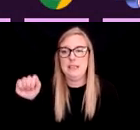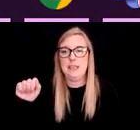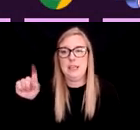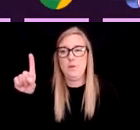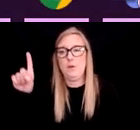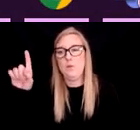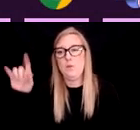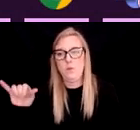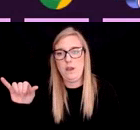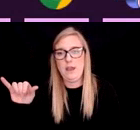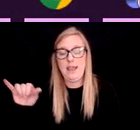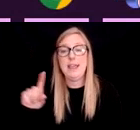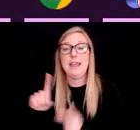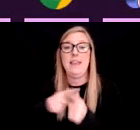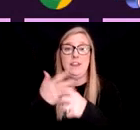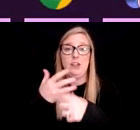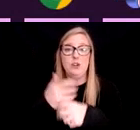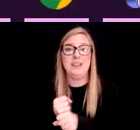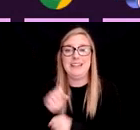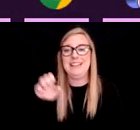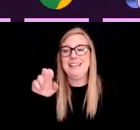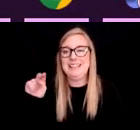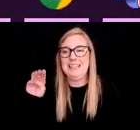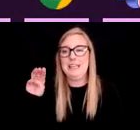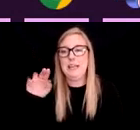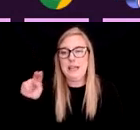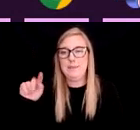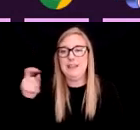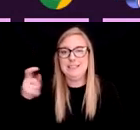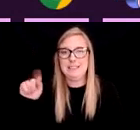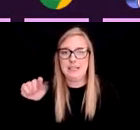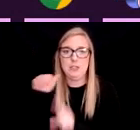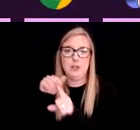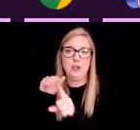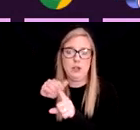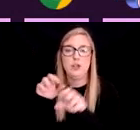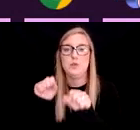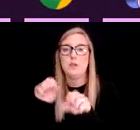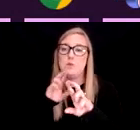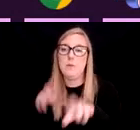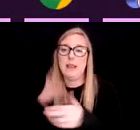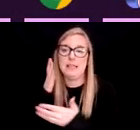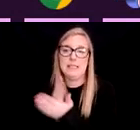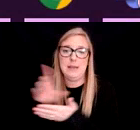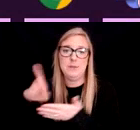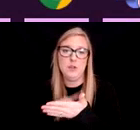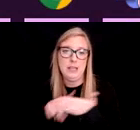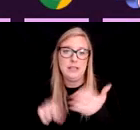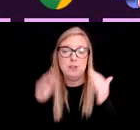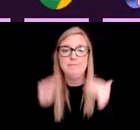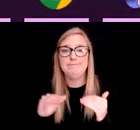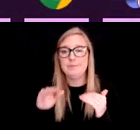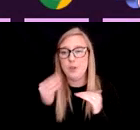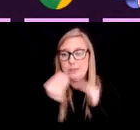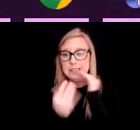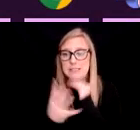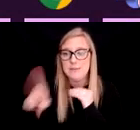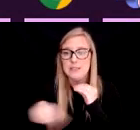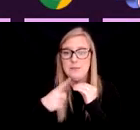You will then receive an ENMN text alerts reply stop to cancel. You'll get tips on digital